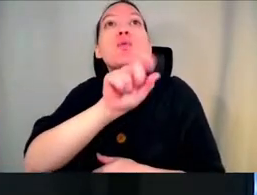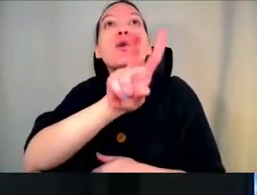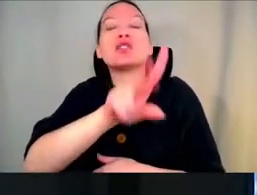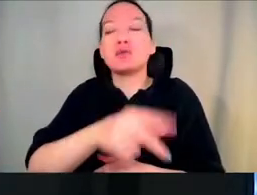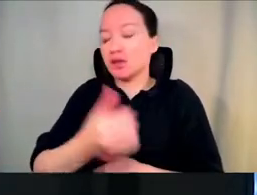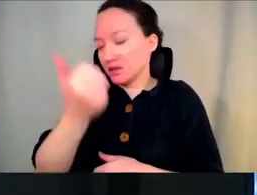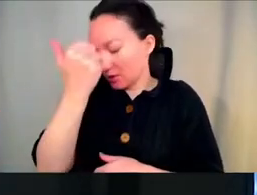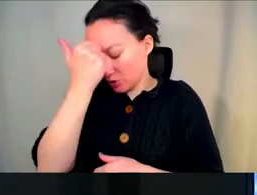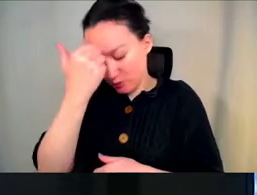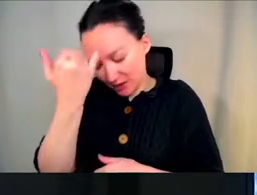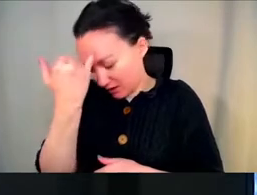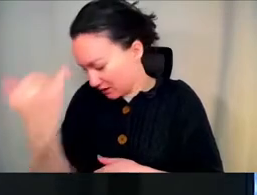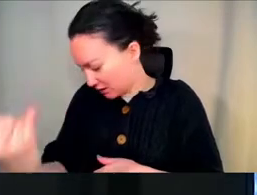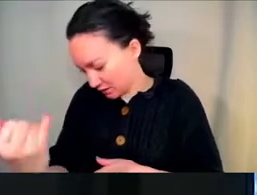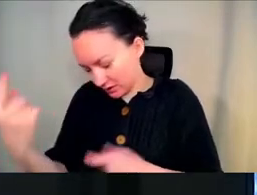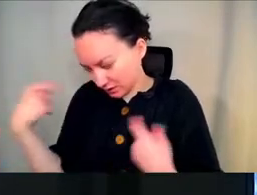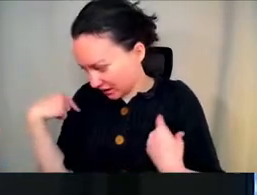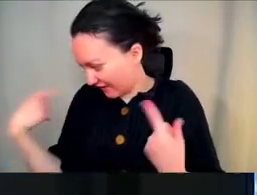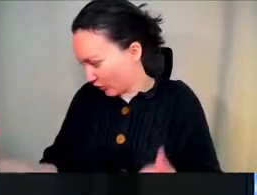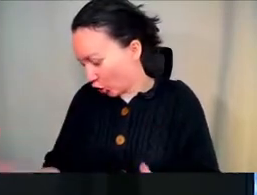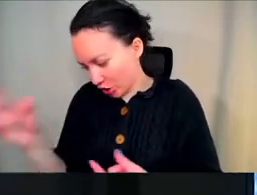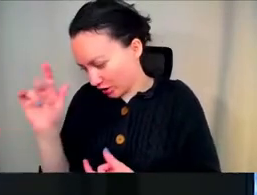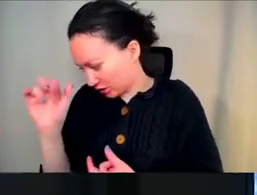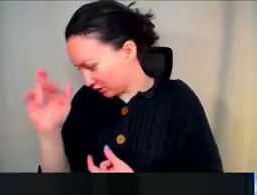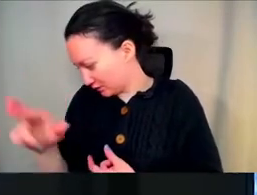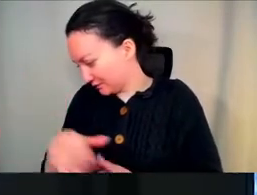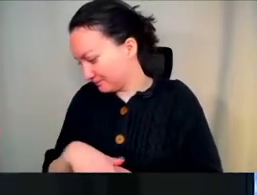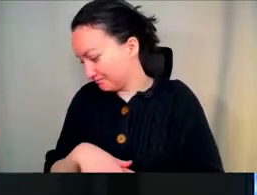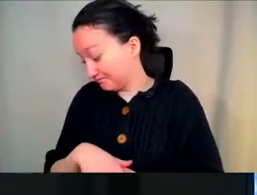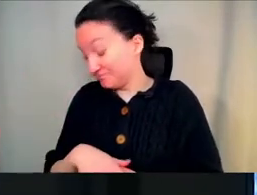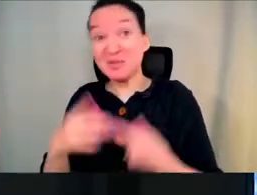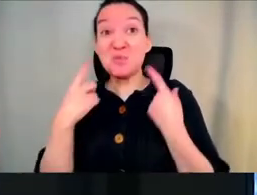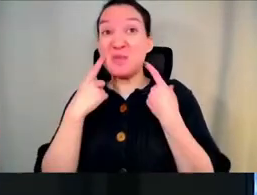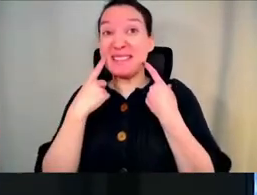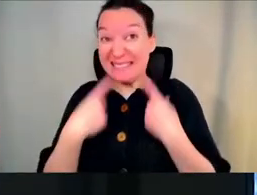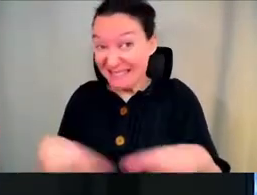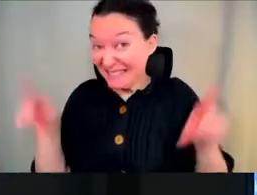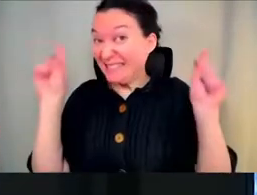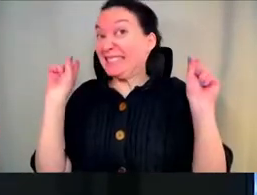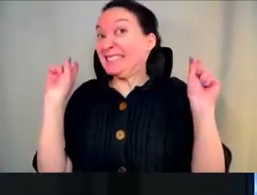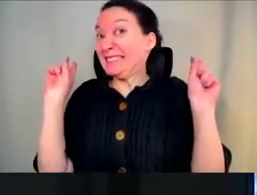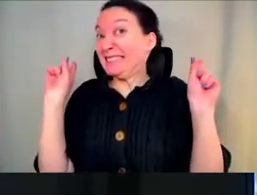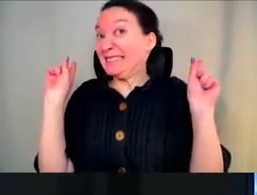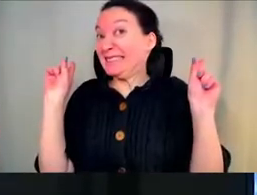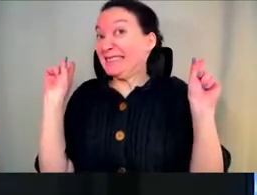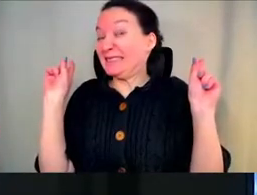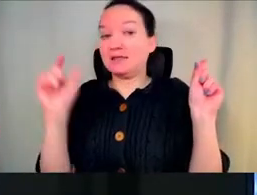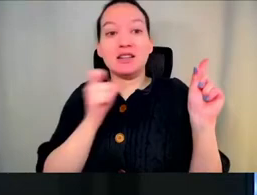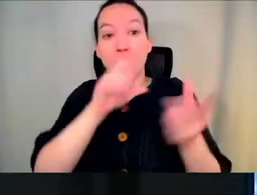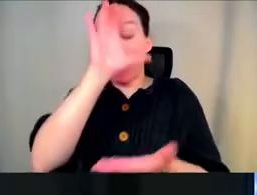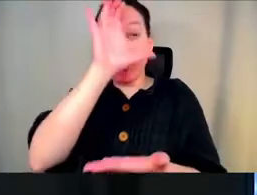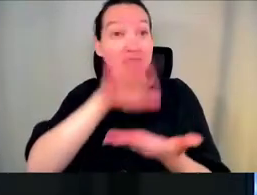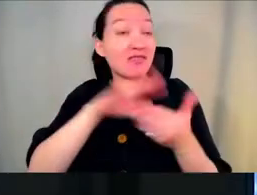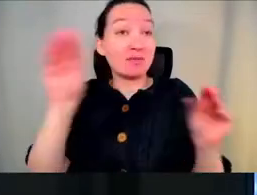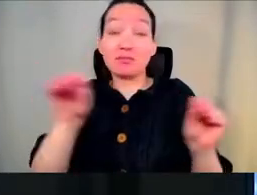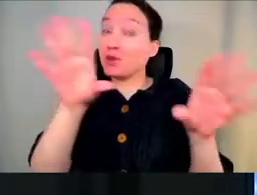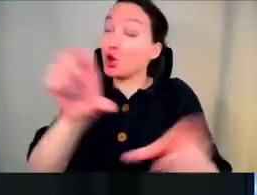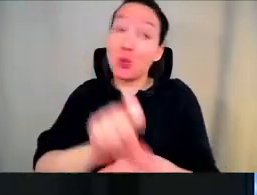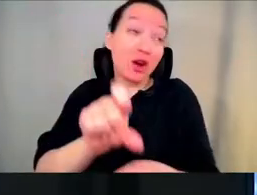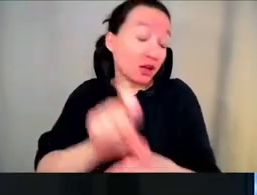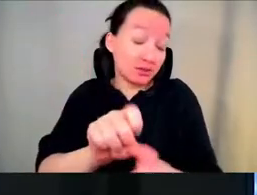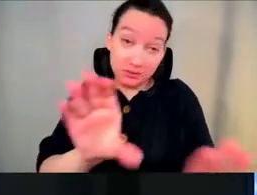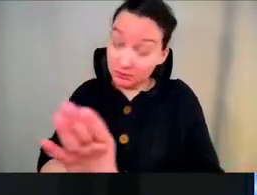this is the dumbest idea we've ever had. And we did it. Sure did. If you don't believe in miracles, let me tell you,